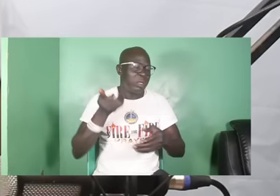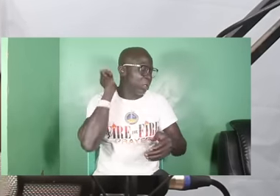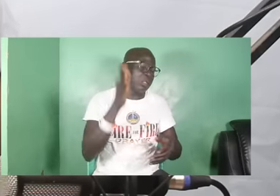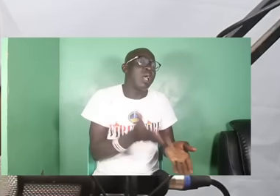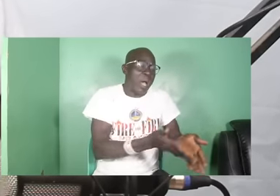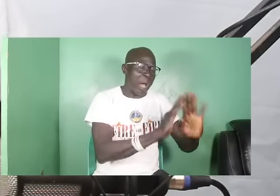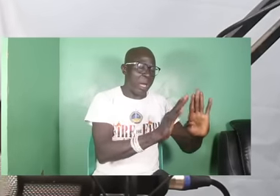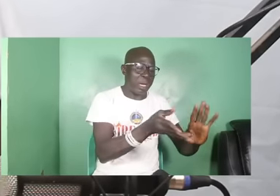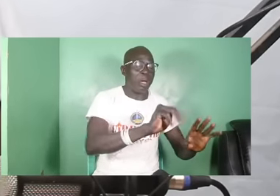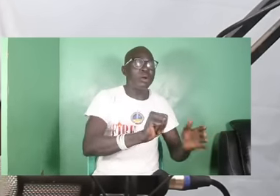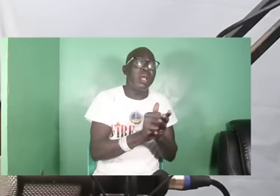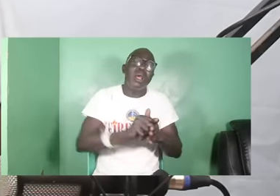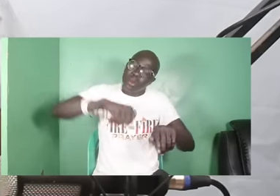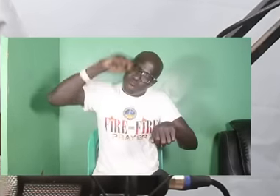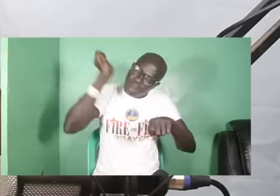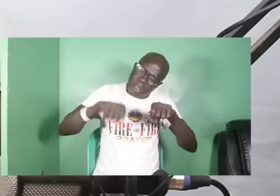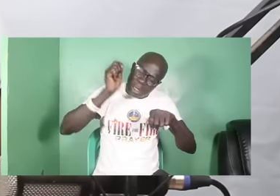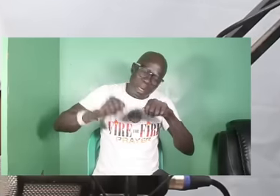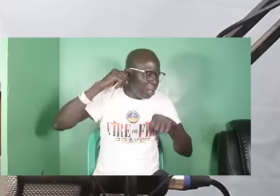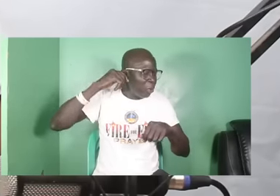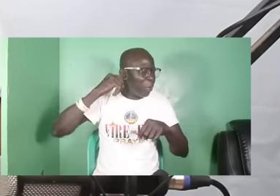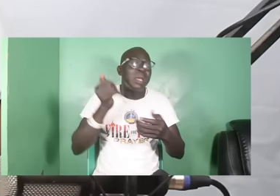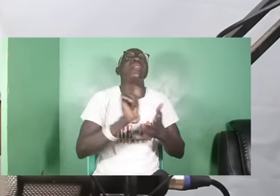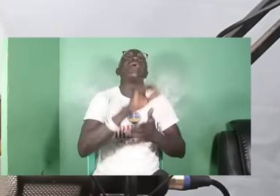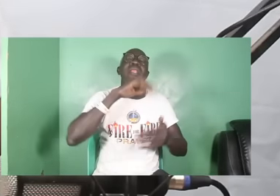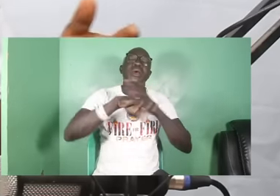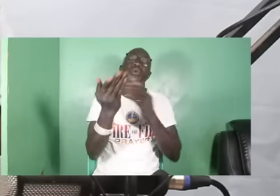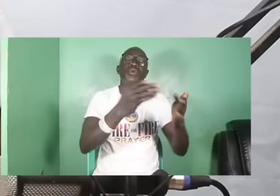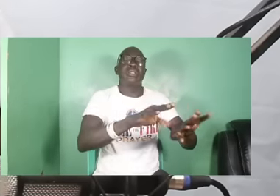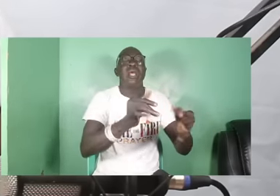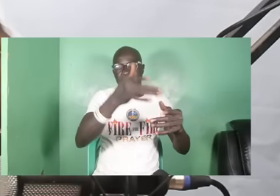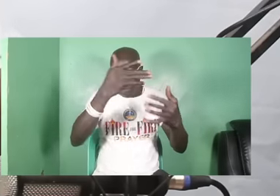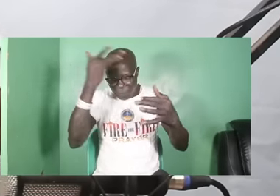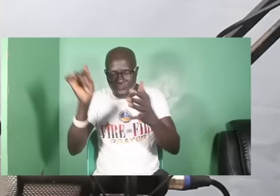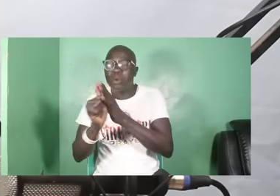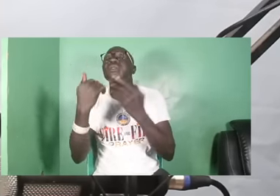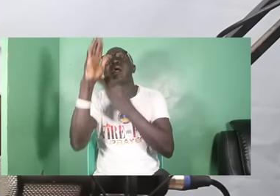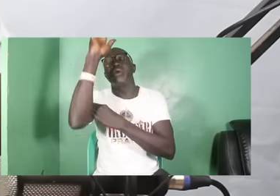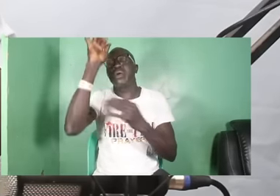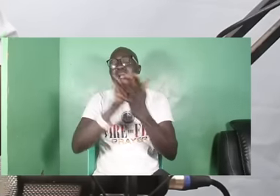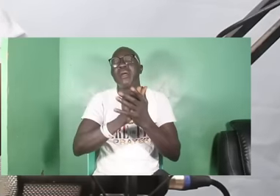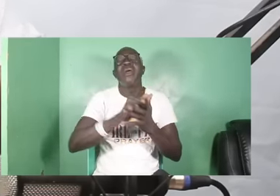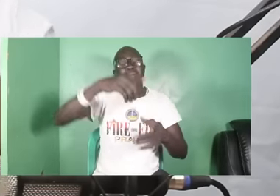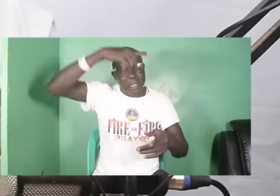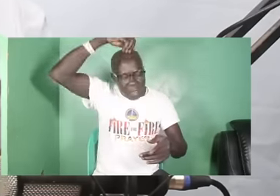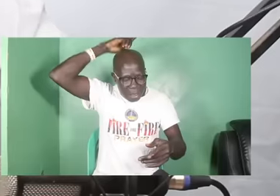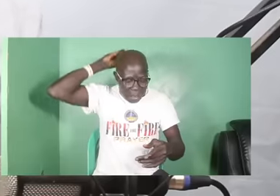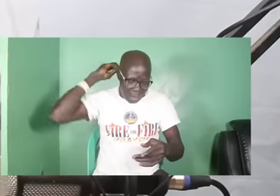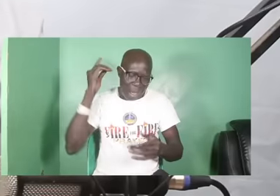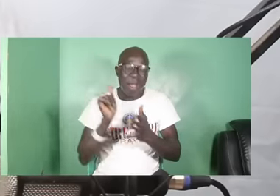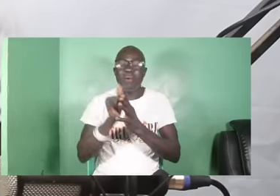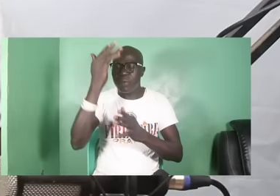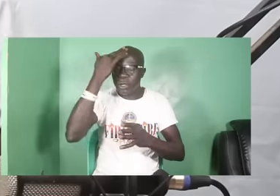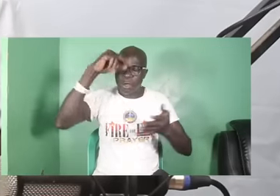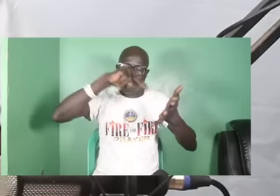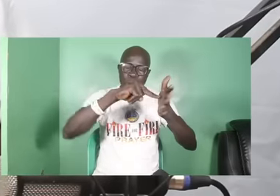Kan ma e ti so. You need on so. Ni be ni ba ku si. He would have died there. O pa na pa pe. But thank God that fit the man to pe na me any aduro no.